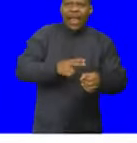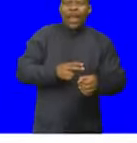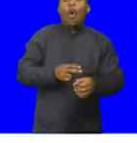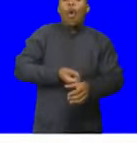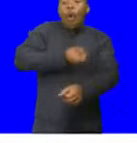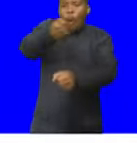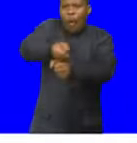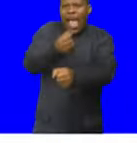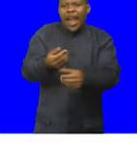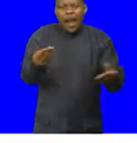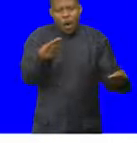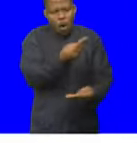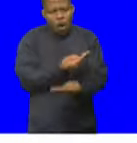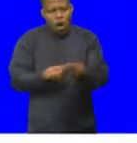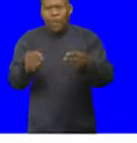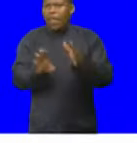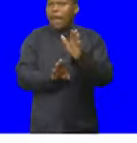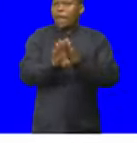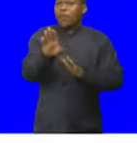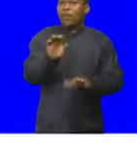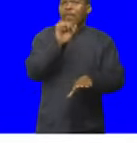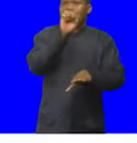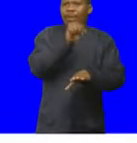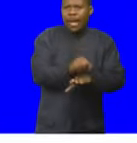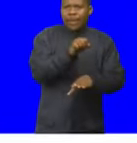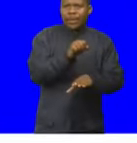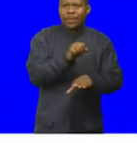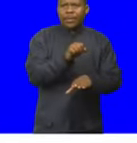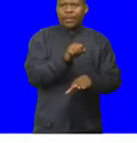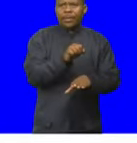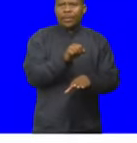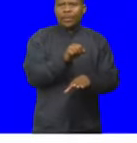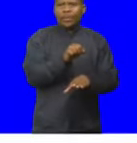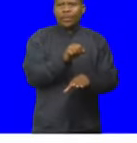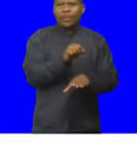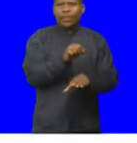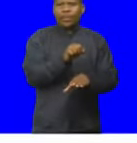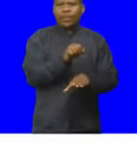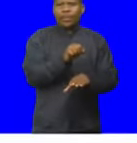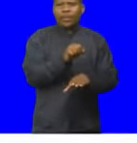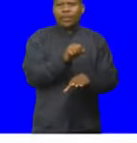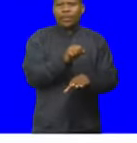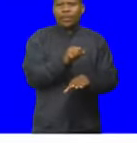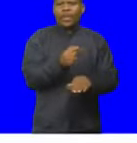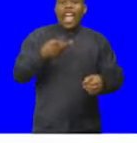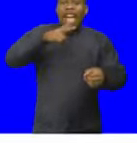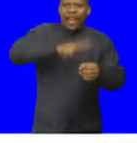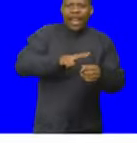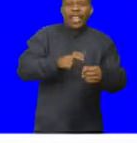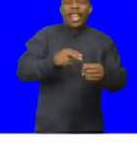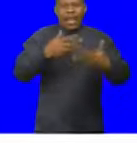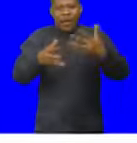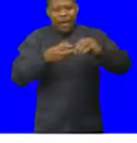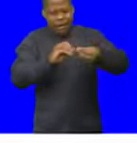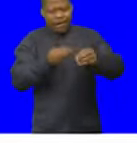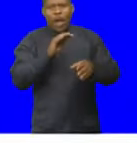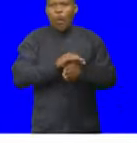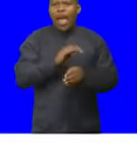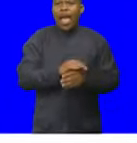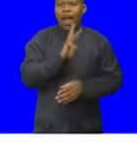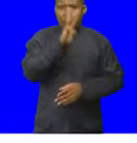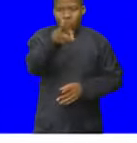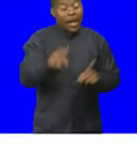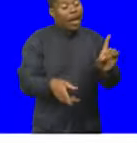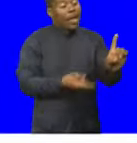reforms we are going to do, and this was our message. We will fix our country. Sanna Marin loneminyaka